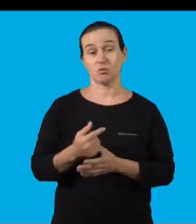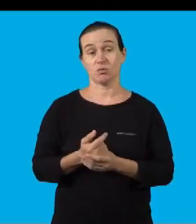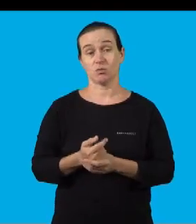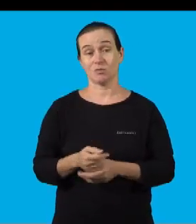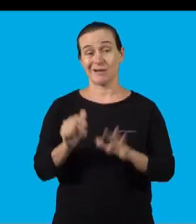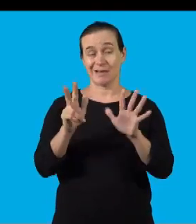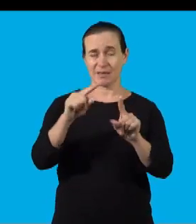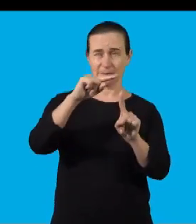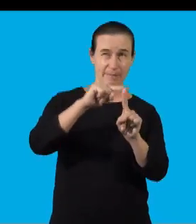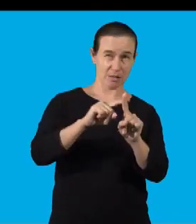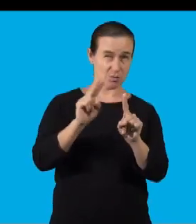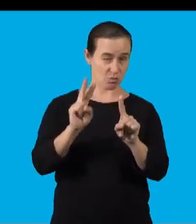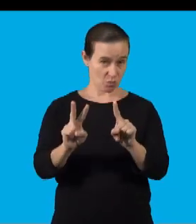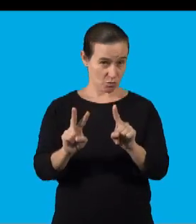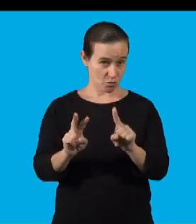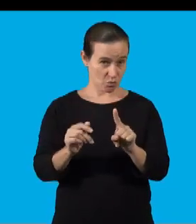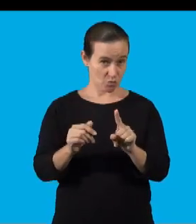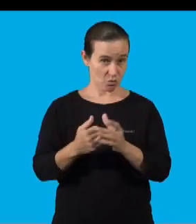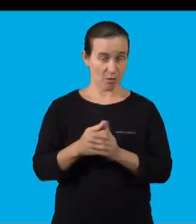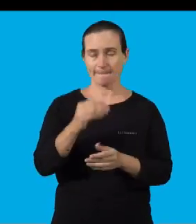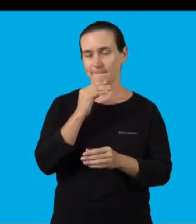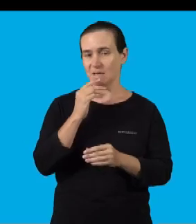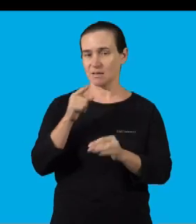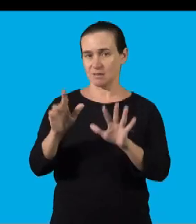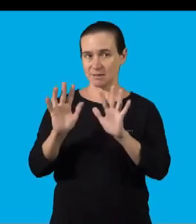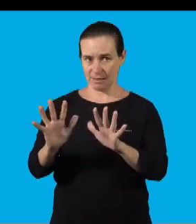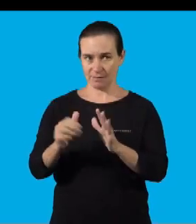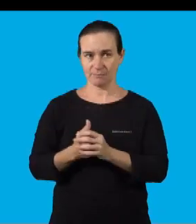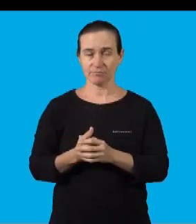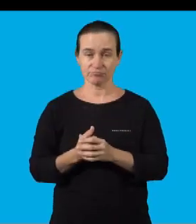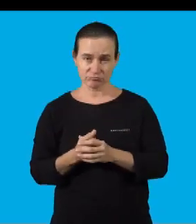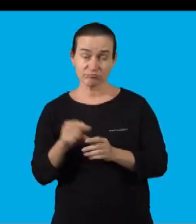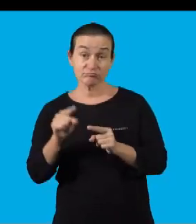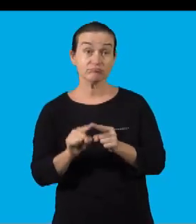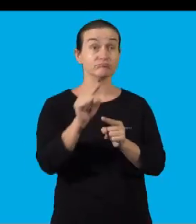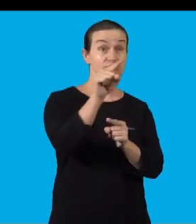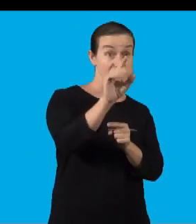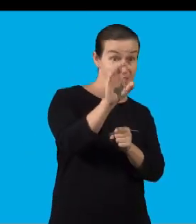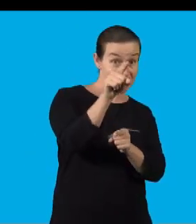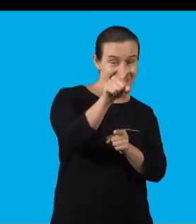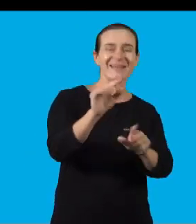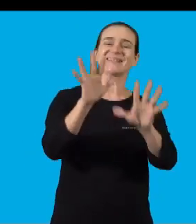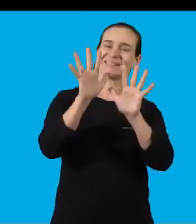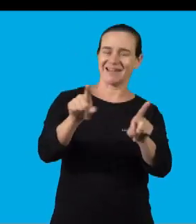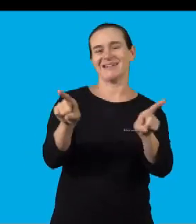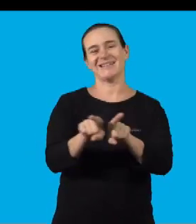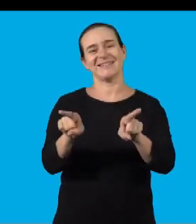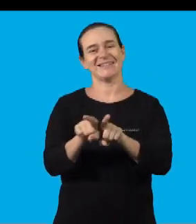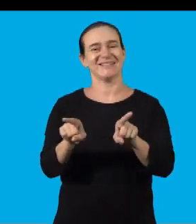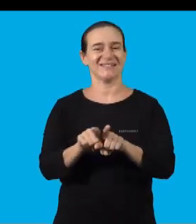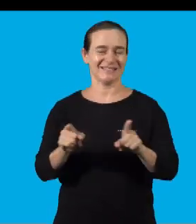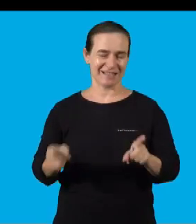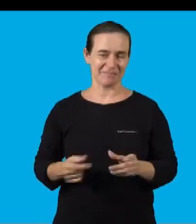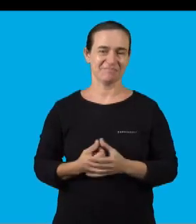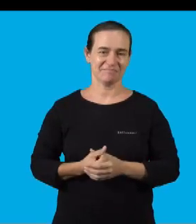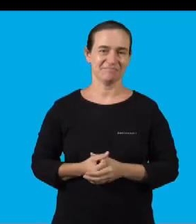8 plus 2. When we work that out, that is going to be our 10. So from what we were given there,